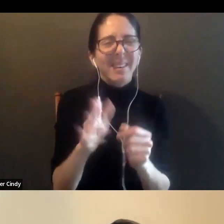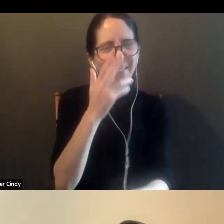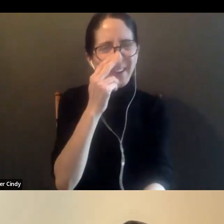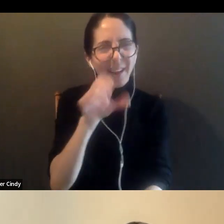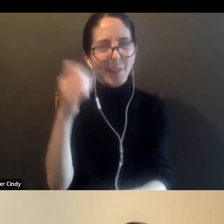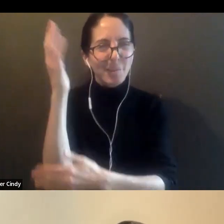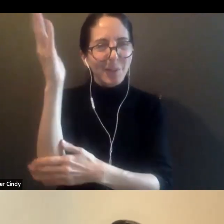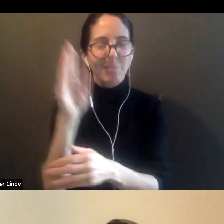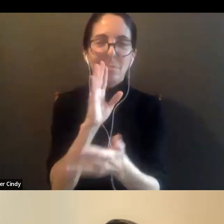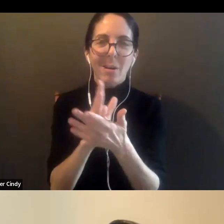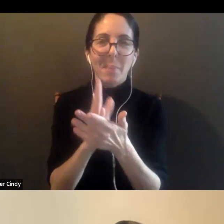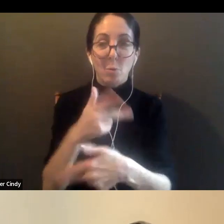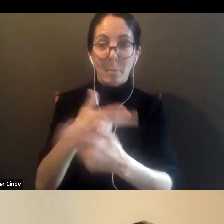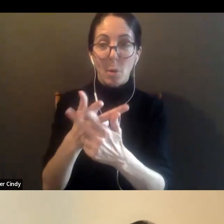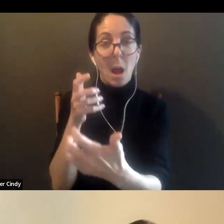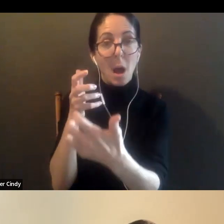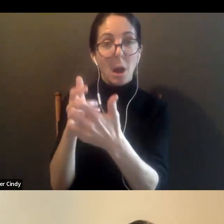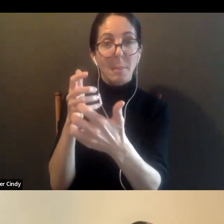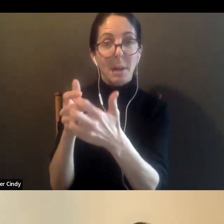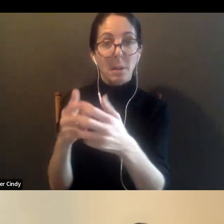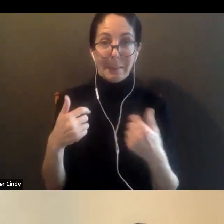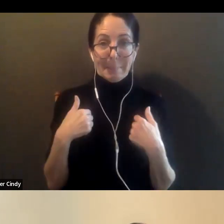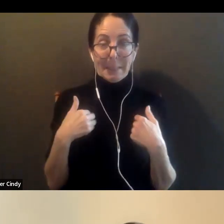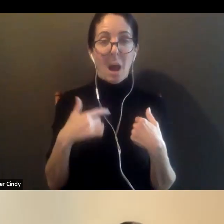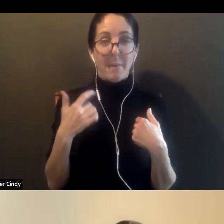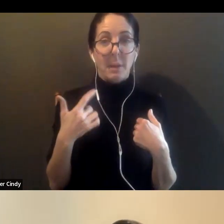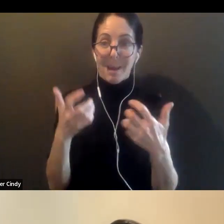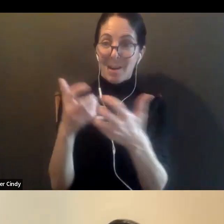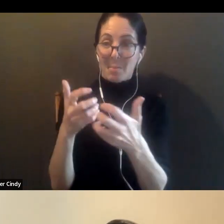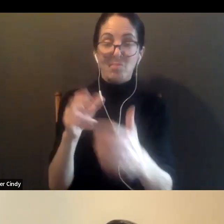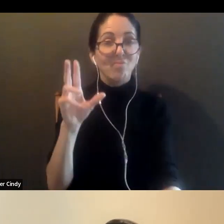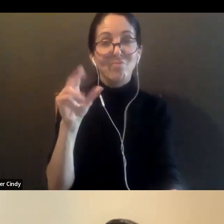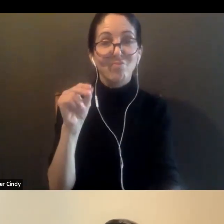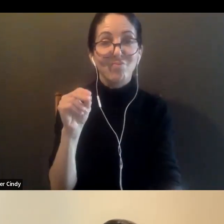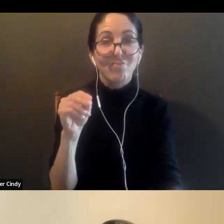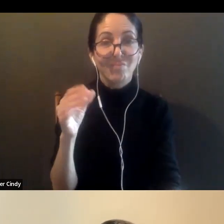and my perspective is remote work is remote work. Remote work's not necessarily an accommodation.